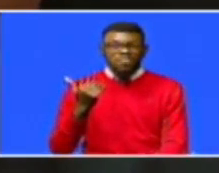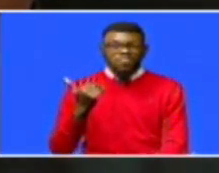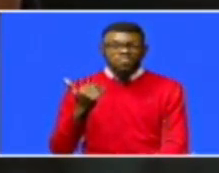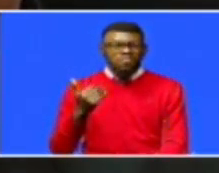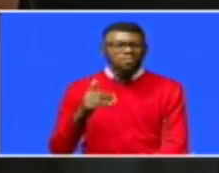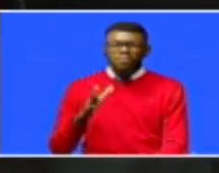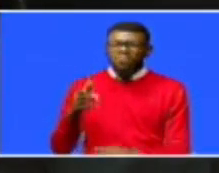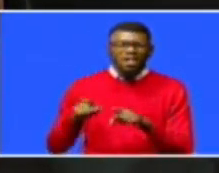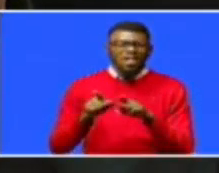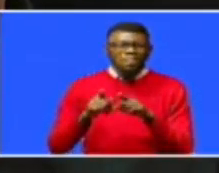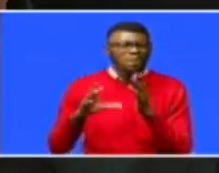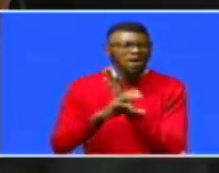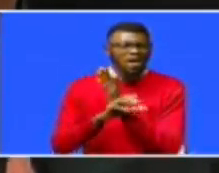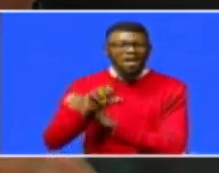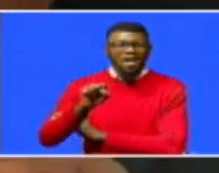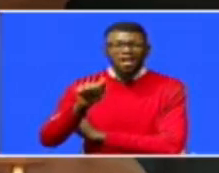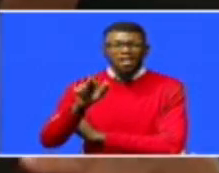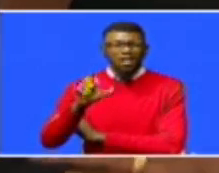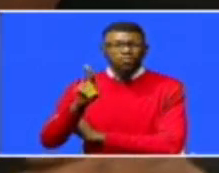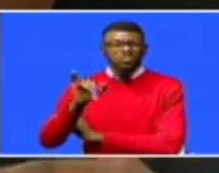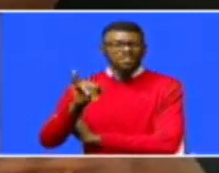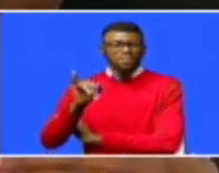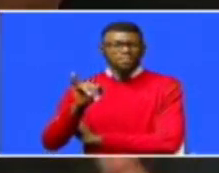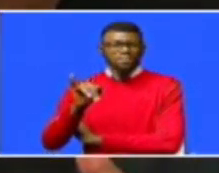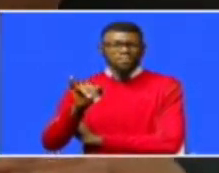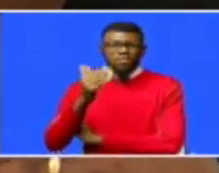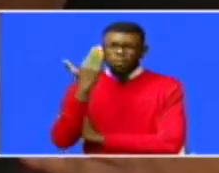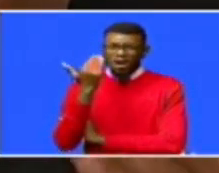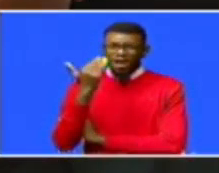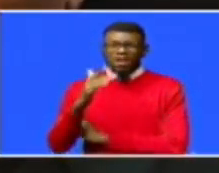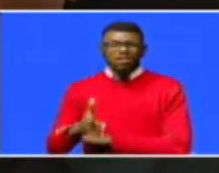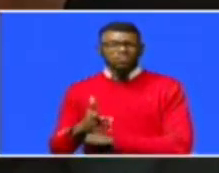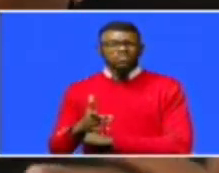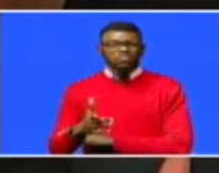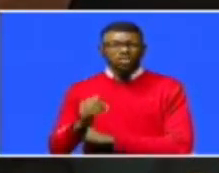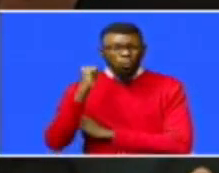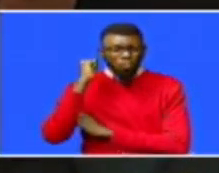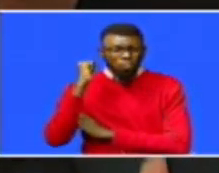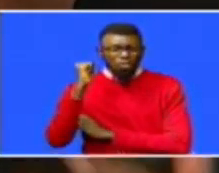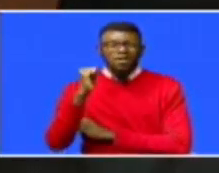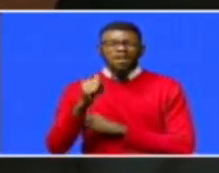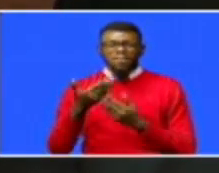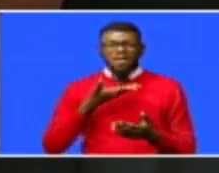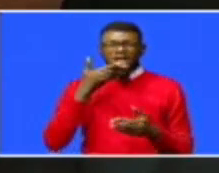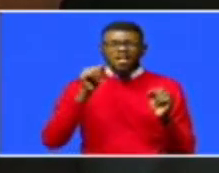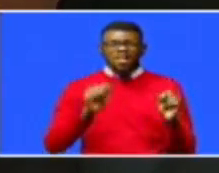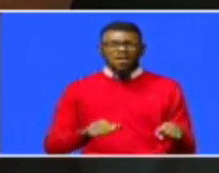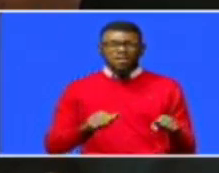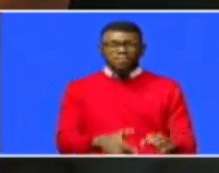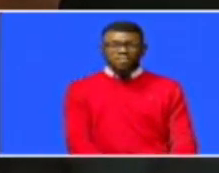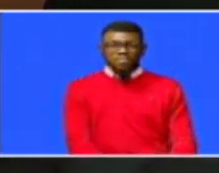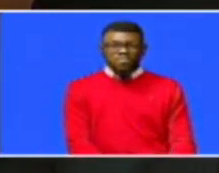Saudi Arabia and dying in the waters? So these are the issues that should be answered politically, but we are working upon